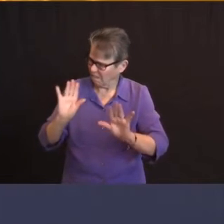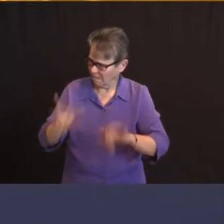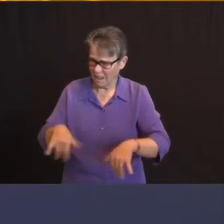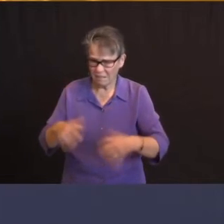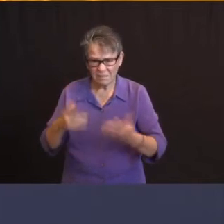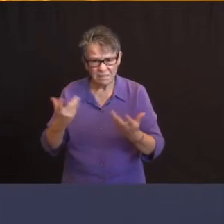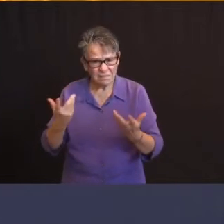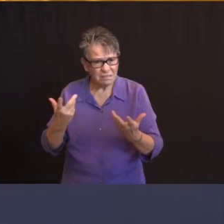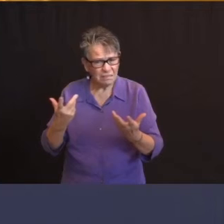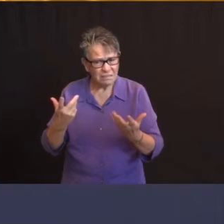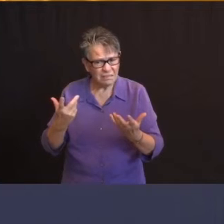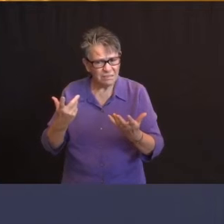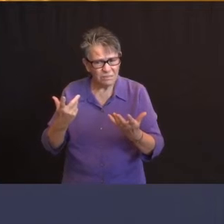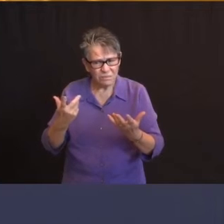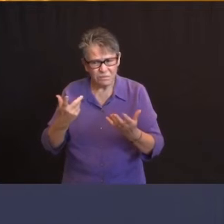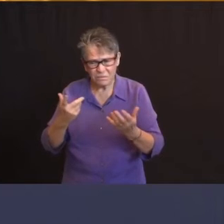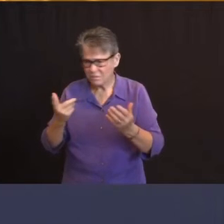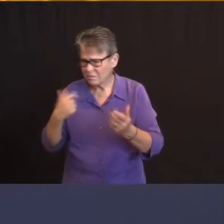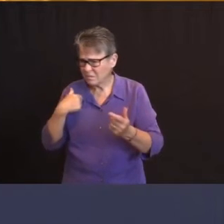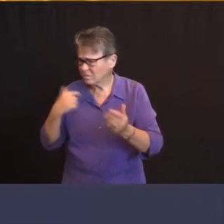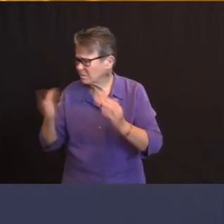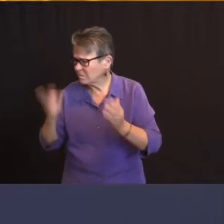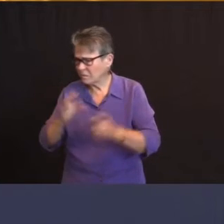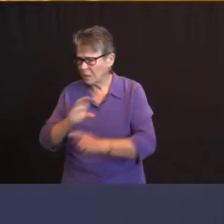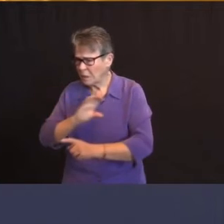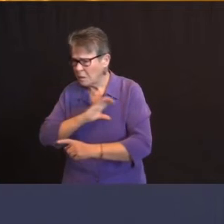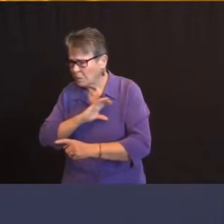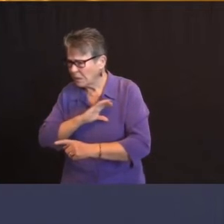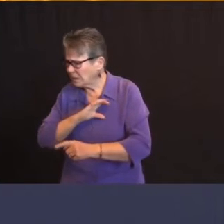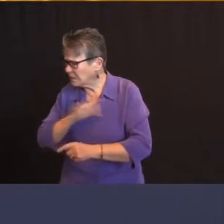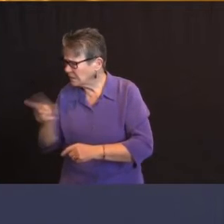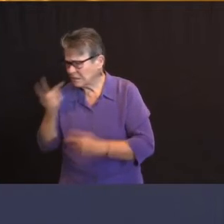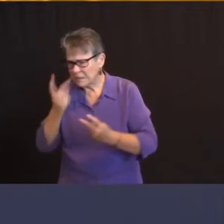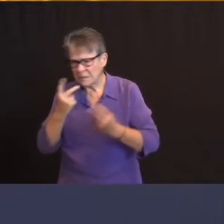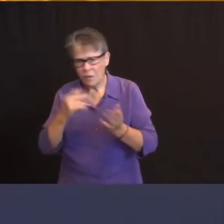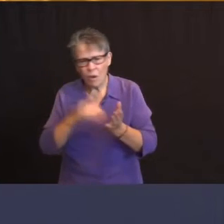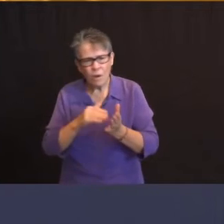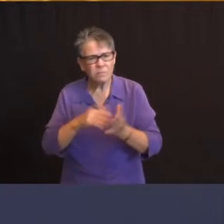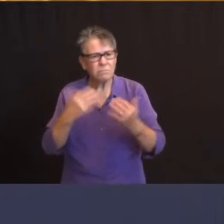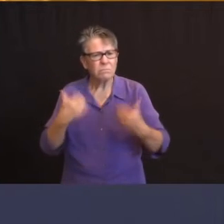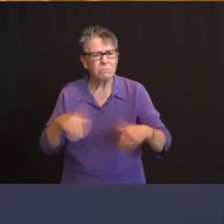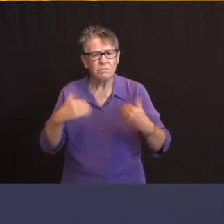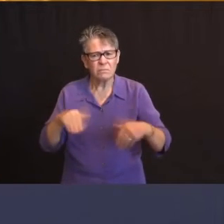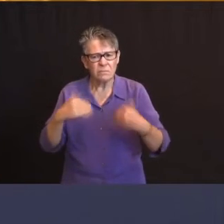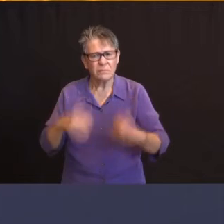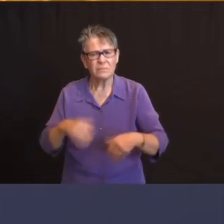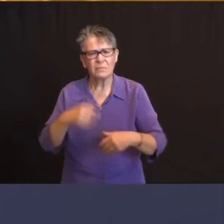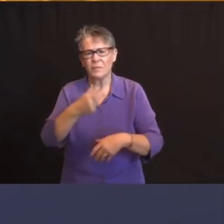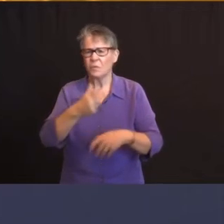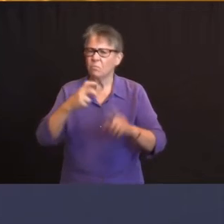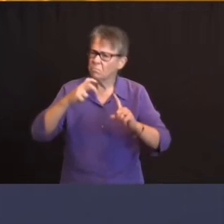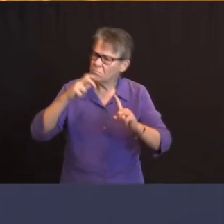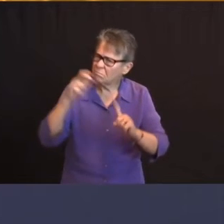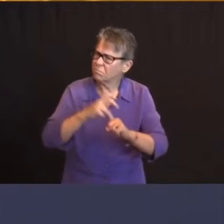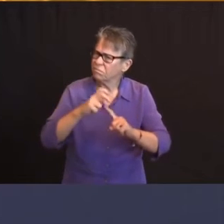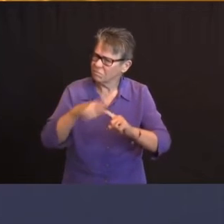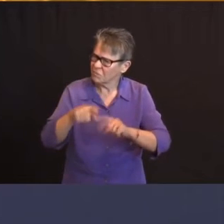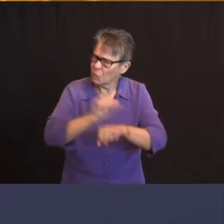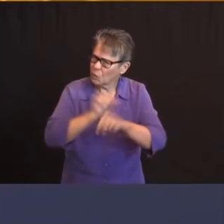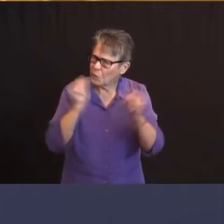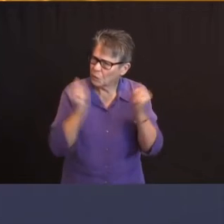be jinxed, but we haven't had that of late. She is an absolute star. And NJ Transit was